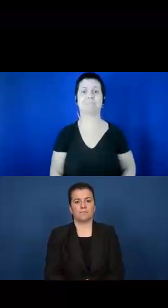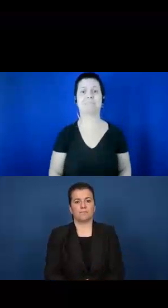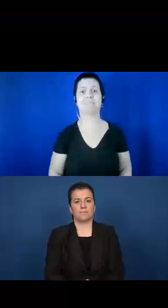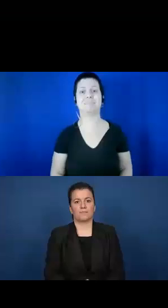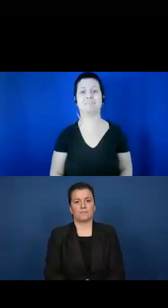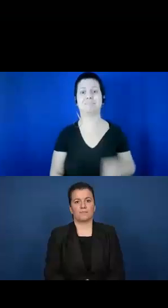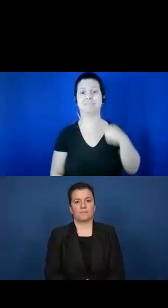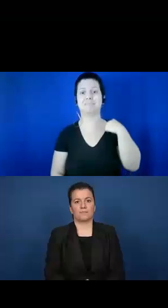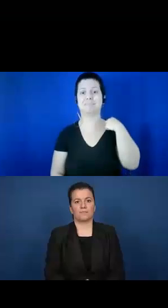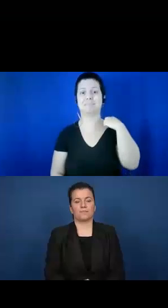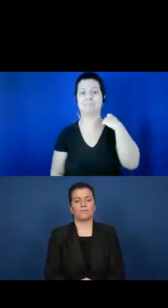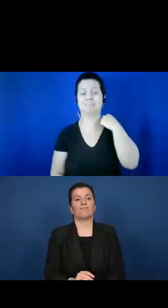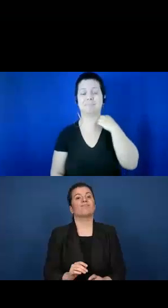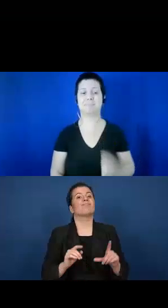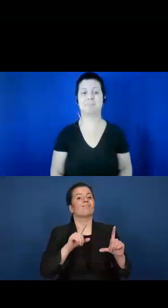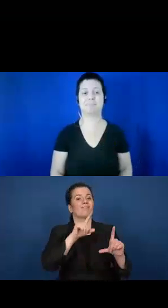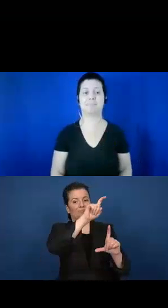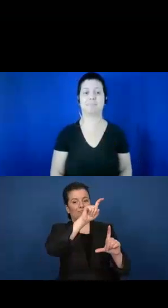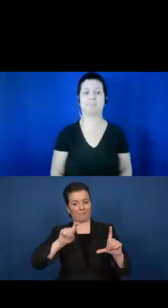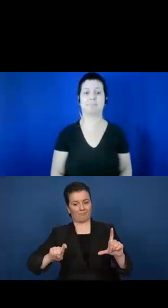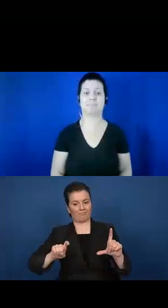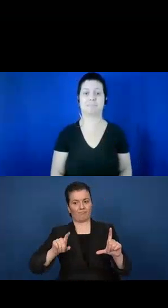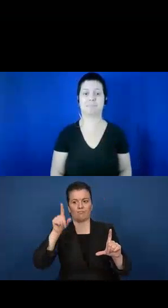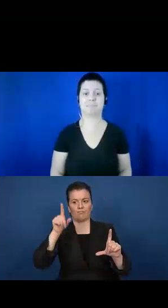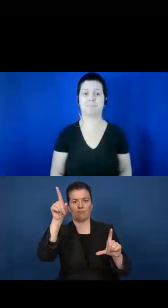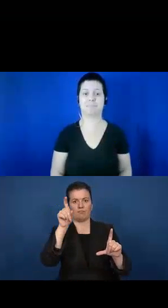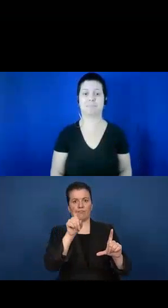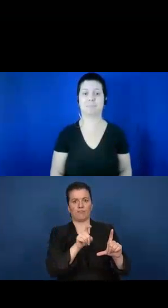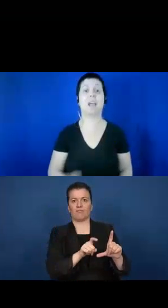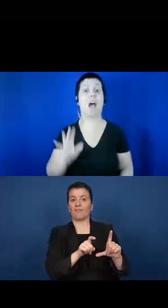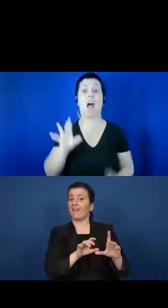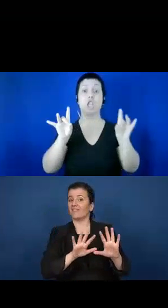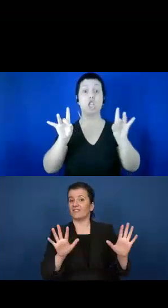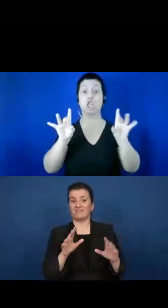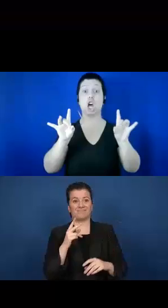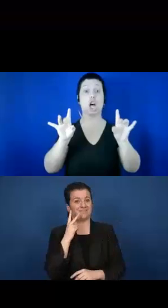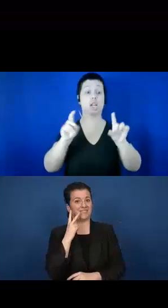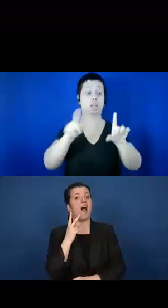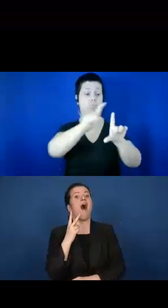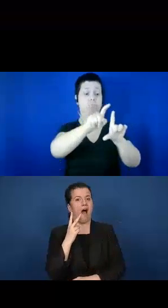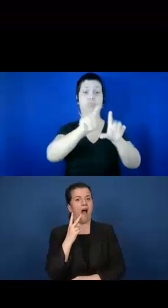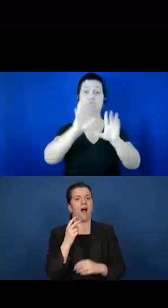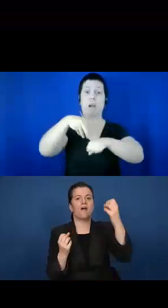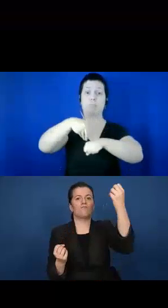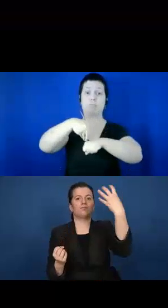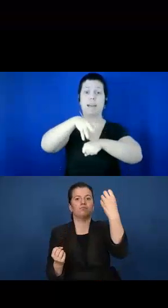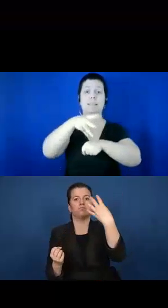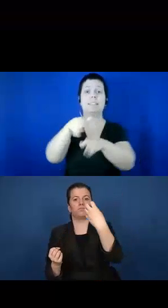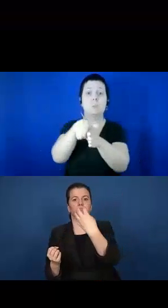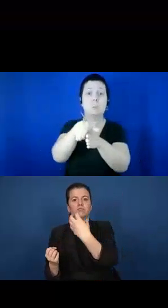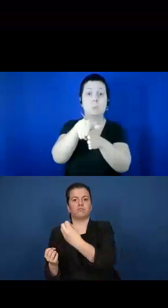Moving the mouse in the way we choose automatically creates the instruction to activate